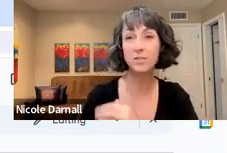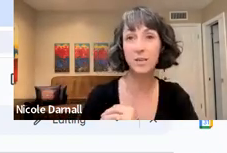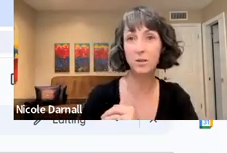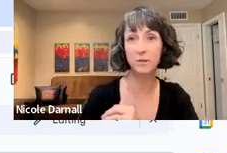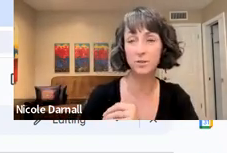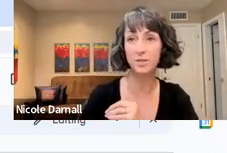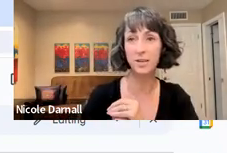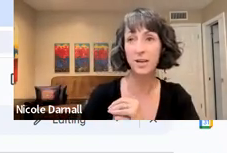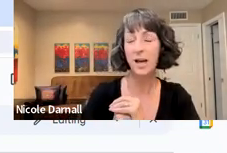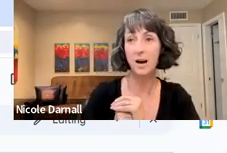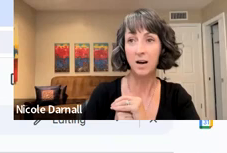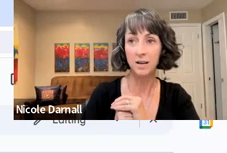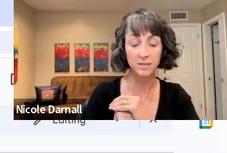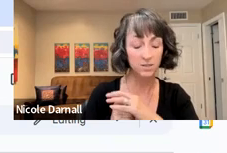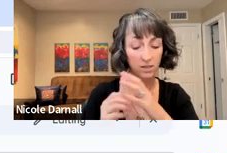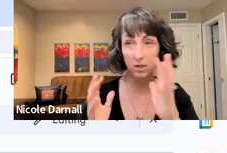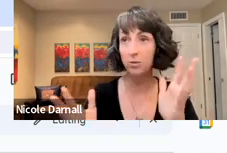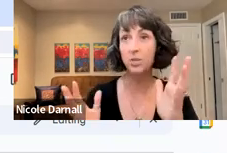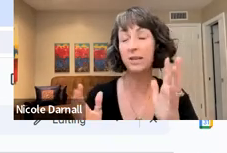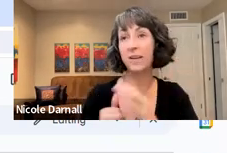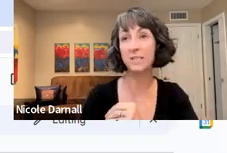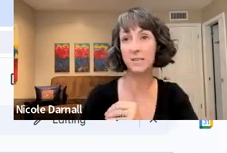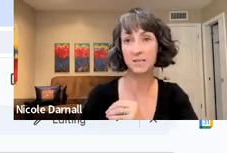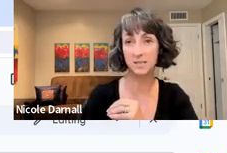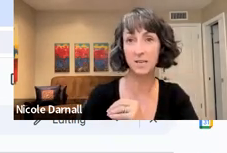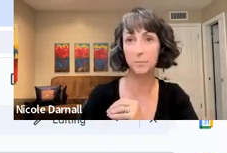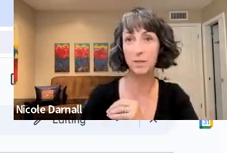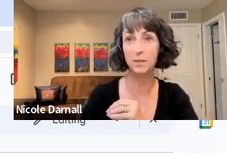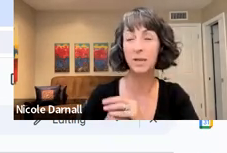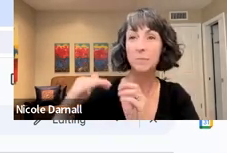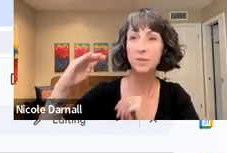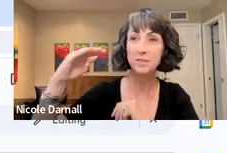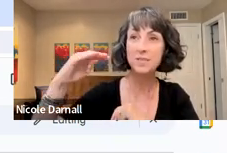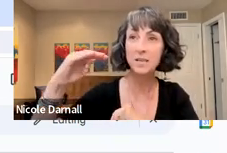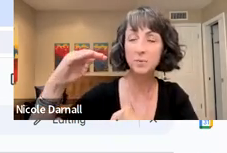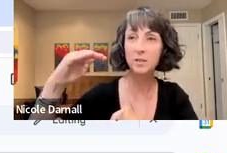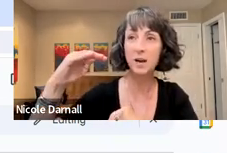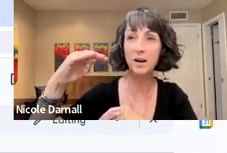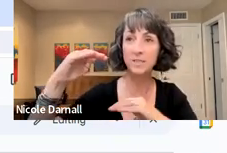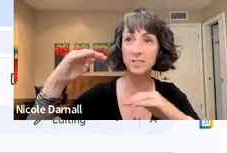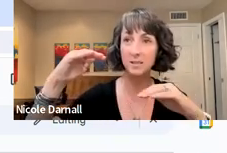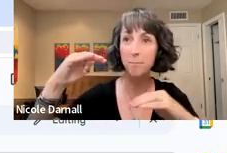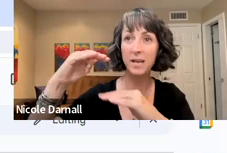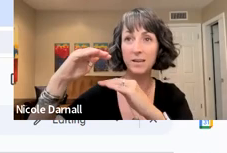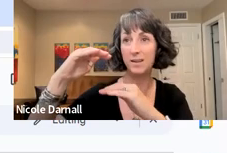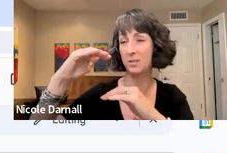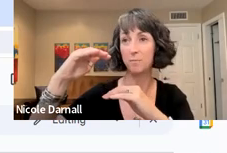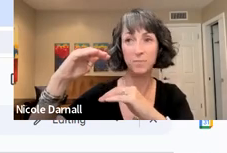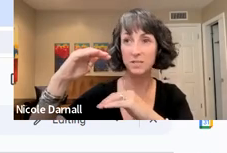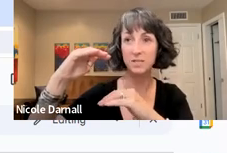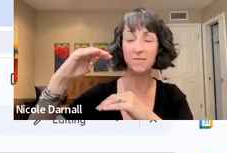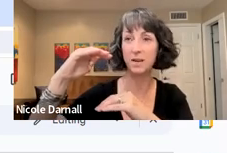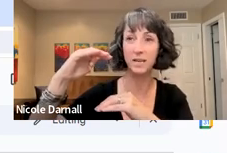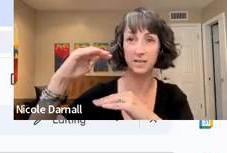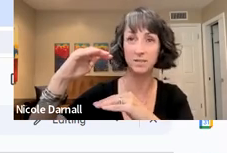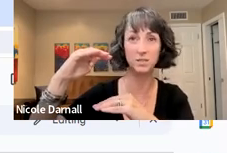Arizona State University is hugely invested in sustainability, but the sustainability office is embedded under